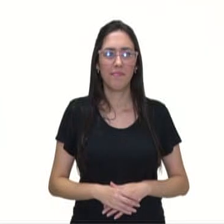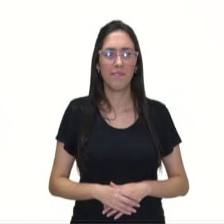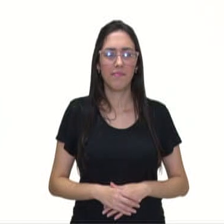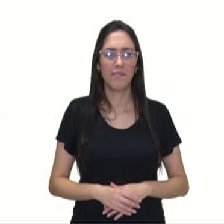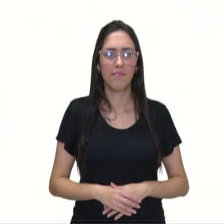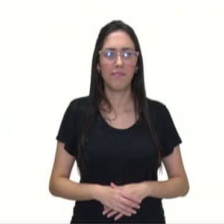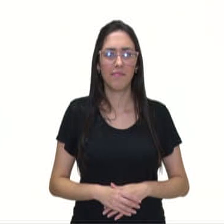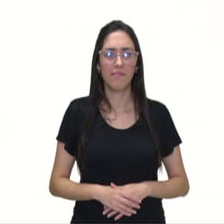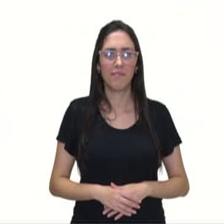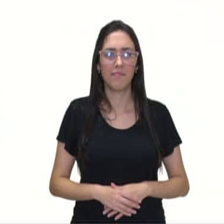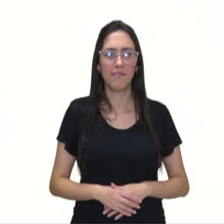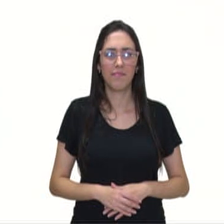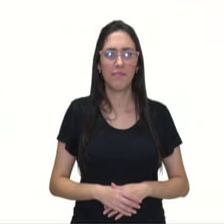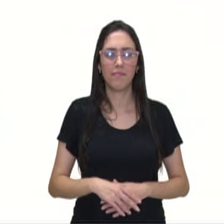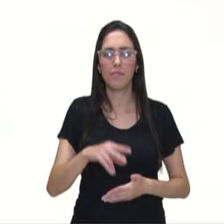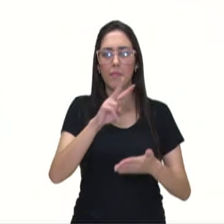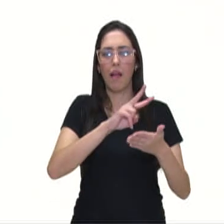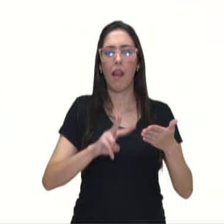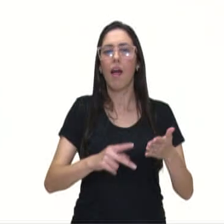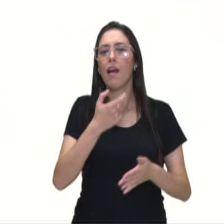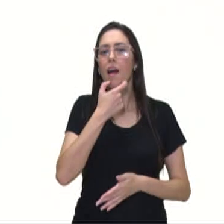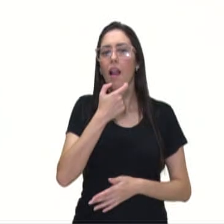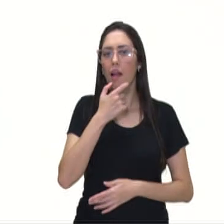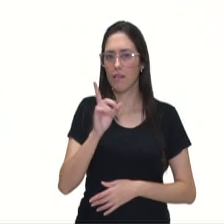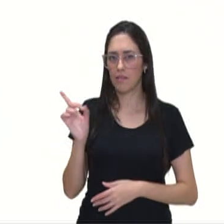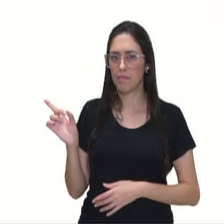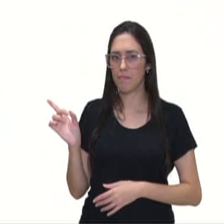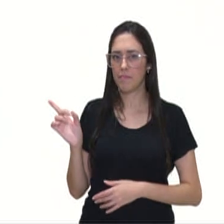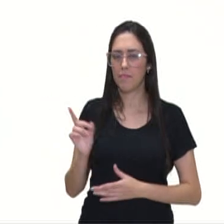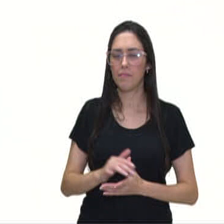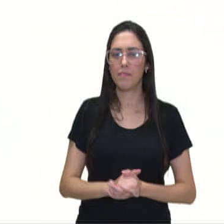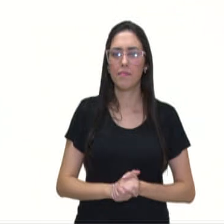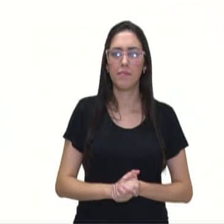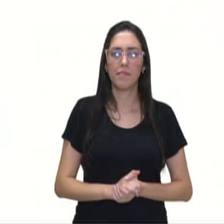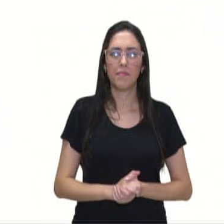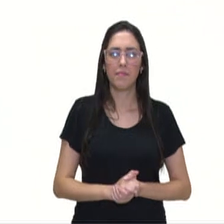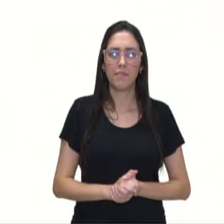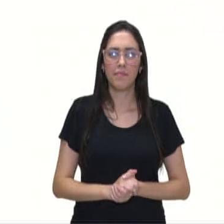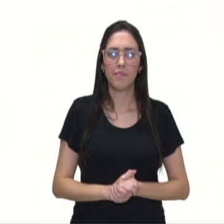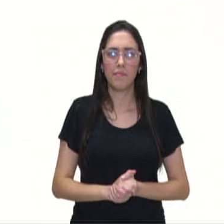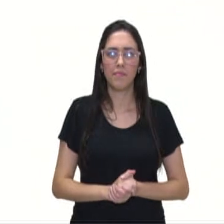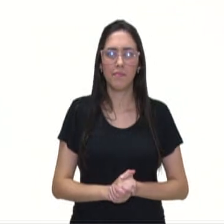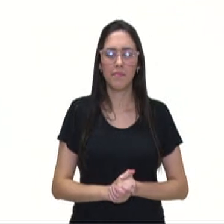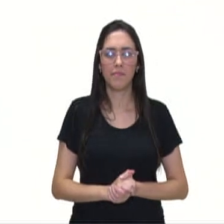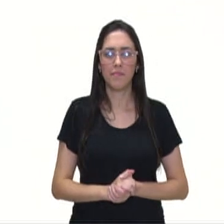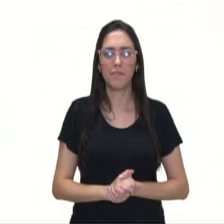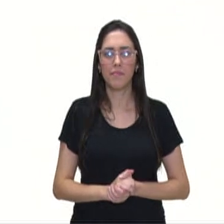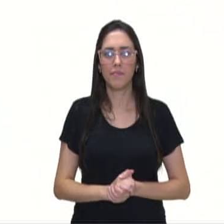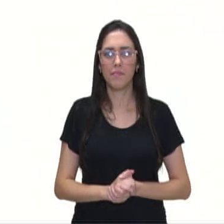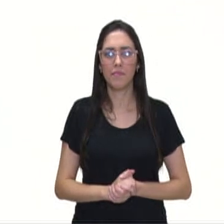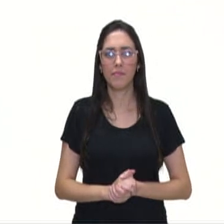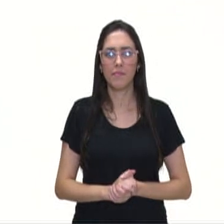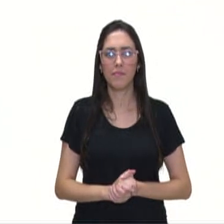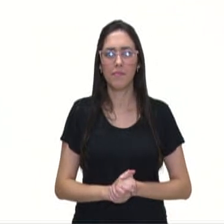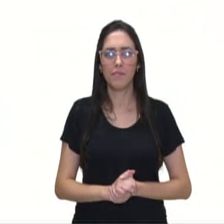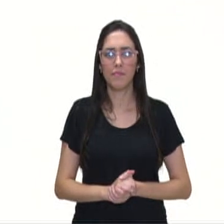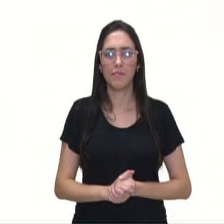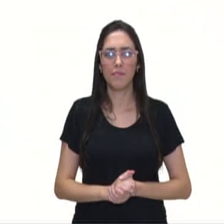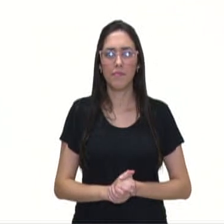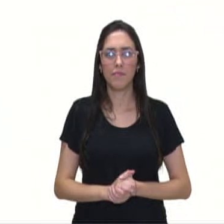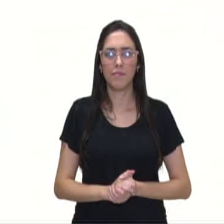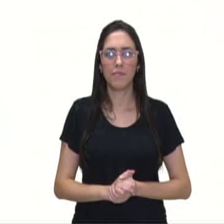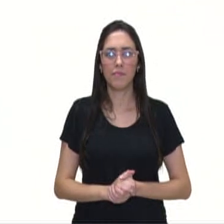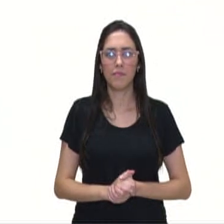This colonization led to the development of many second language varieties of English. These